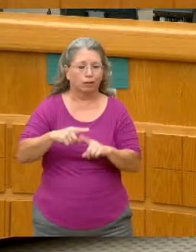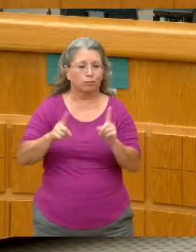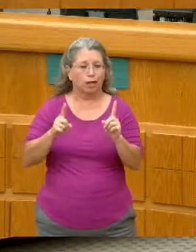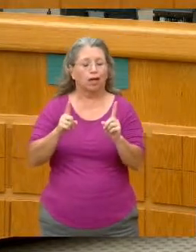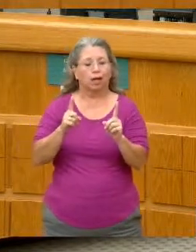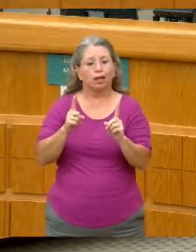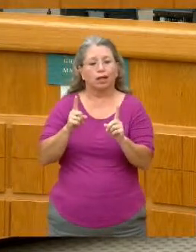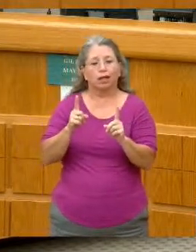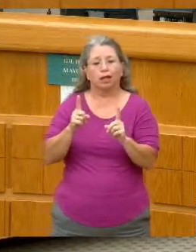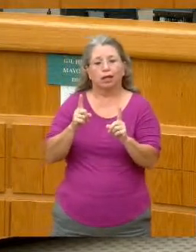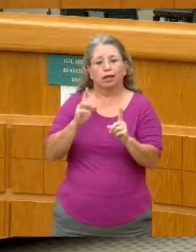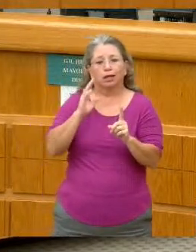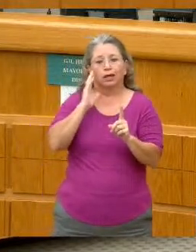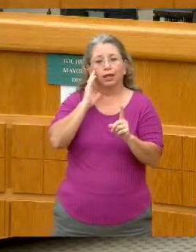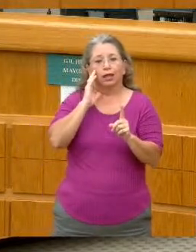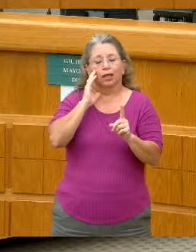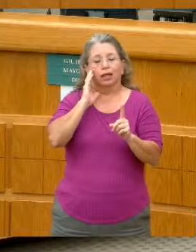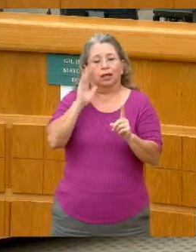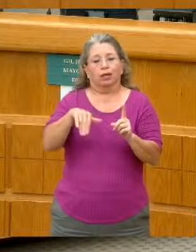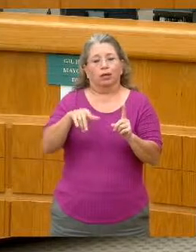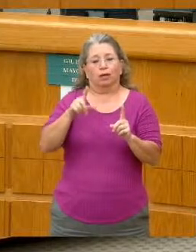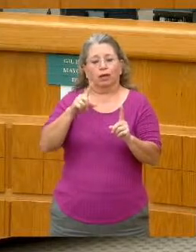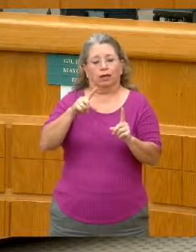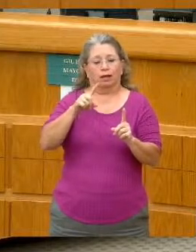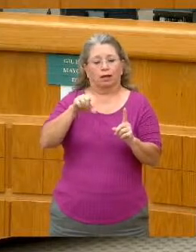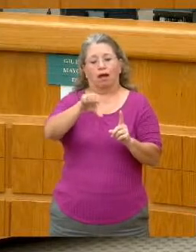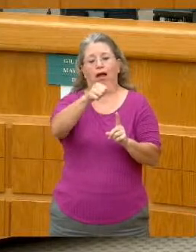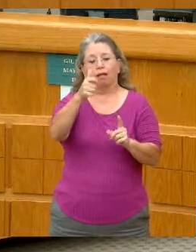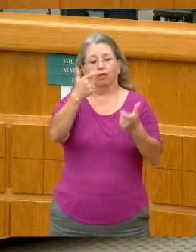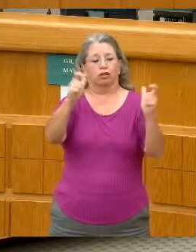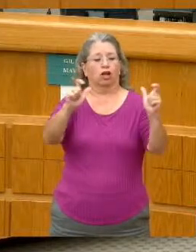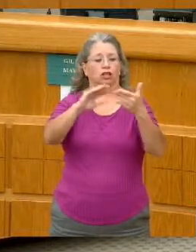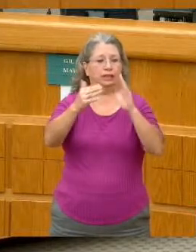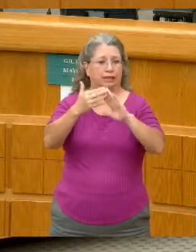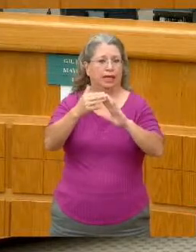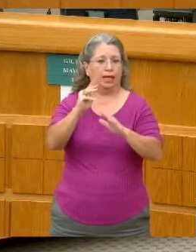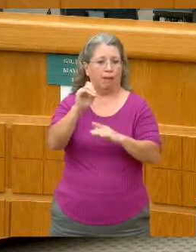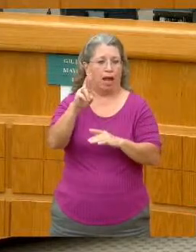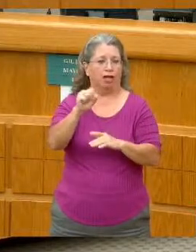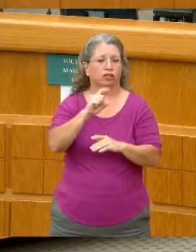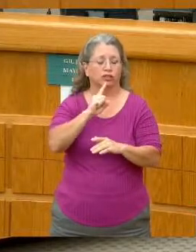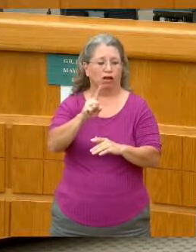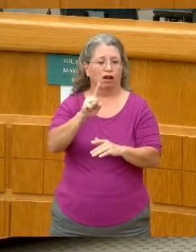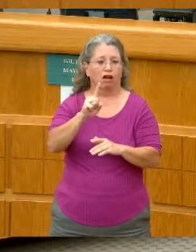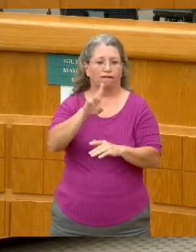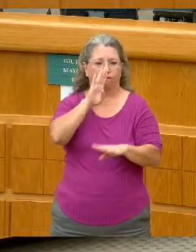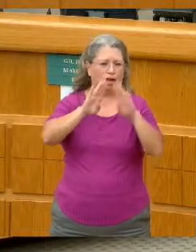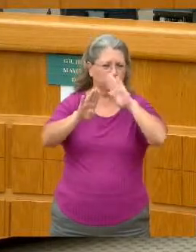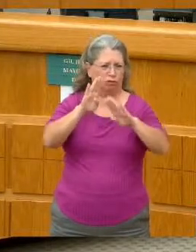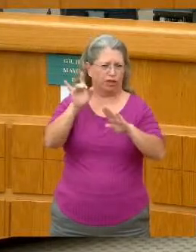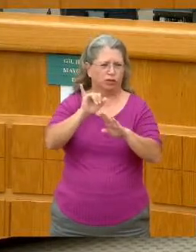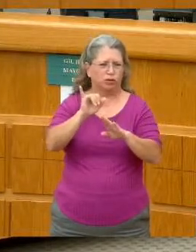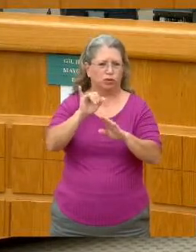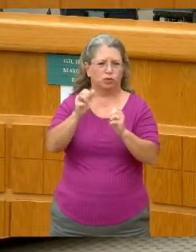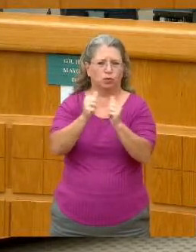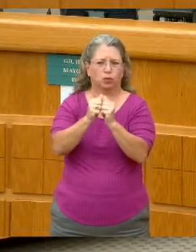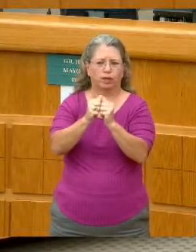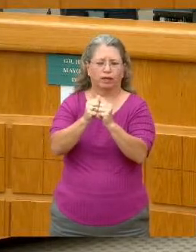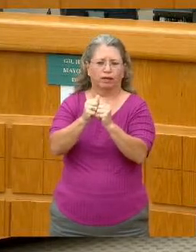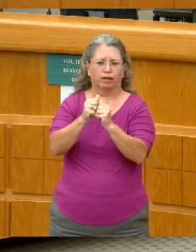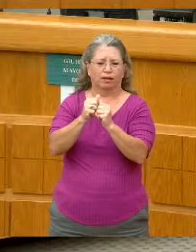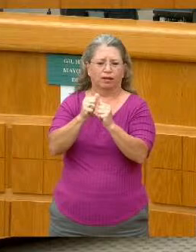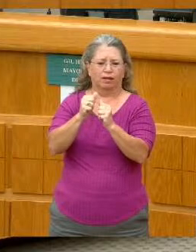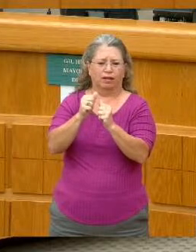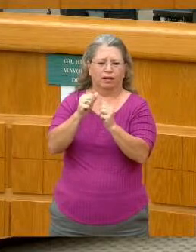ourselves, is that they were as frustrated as we were or are in getting these data dumps from the state on the numbers.